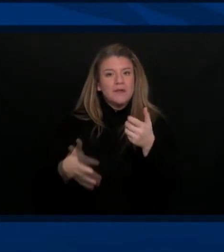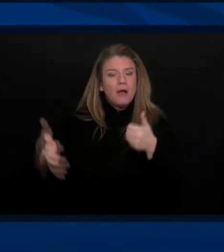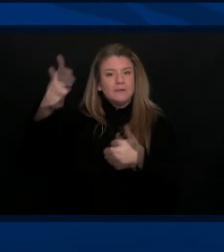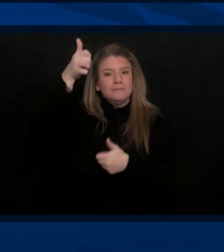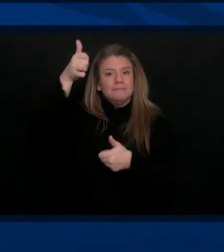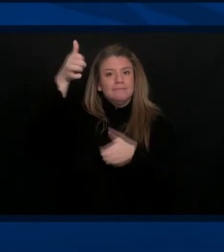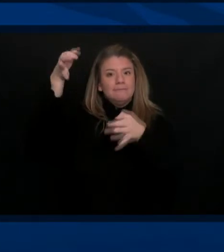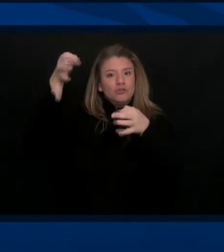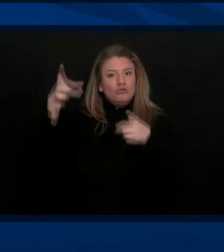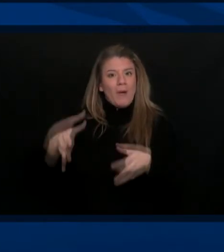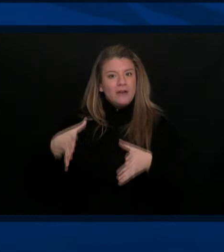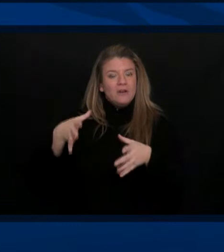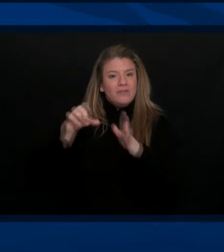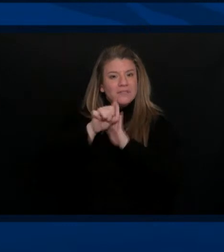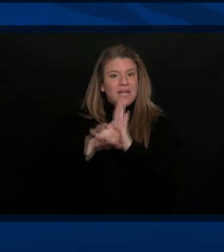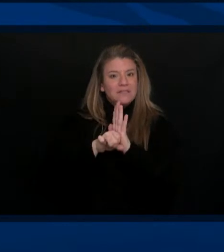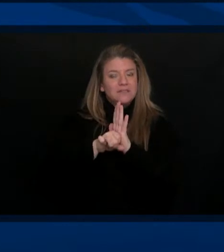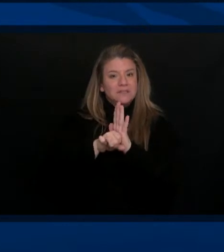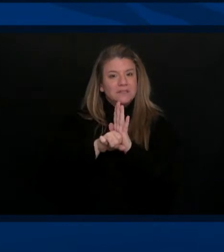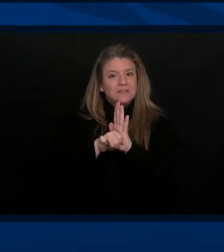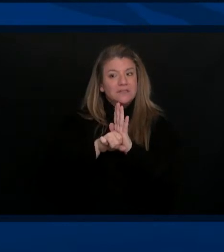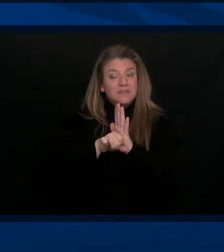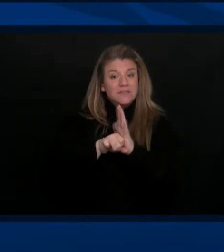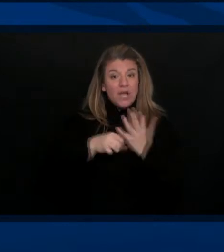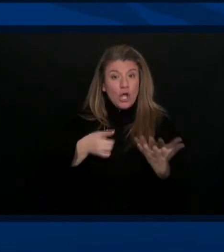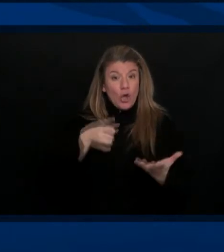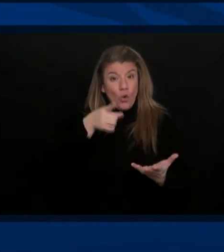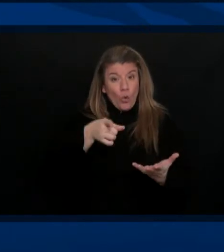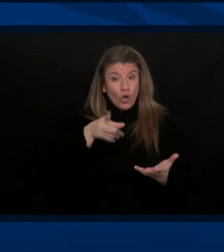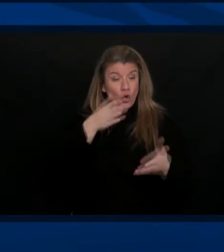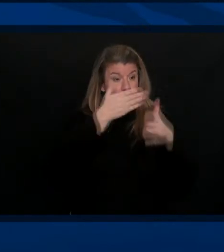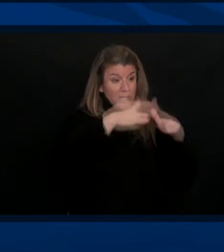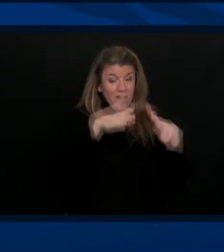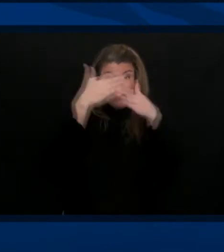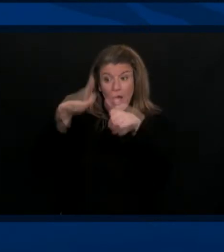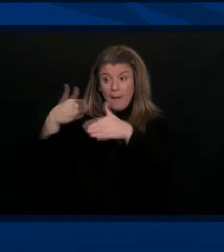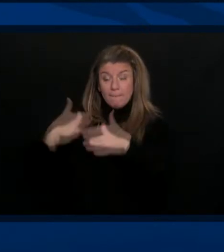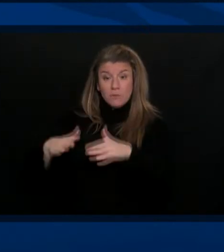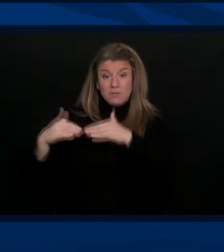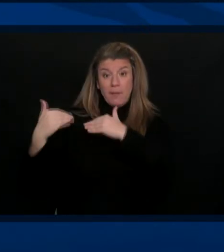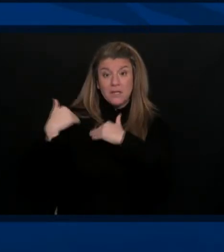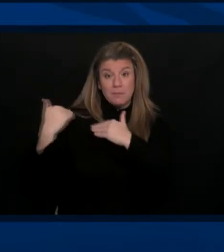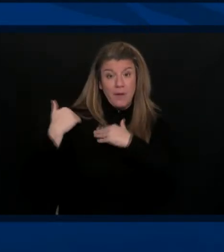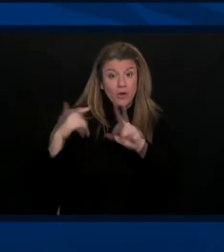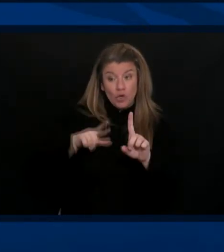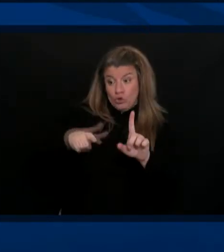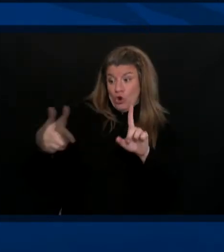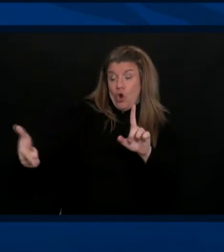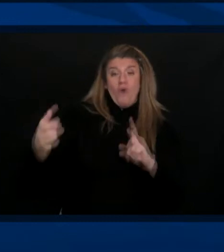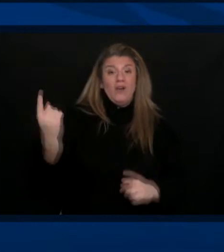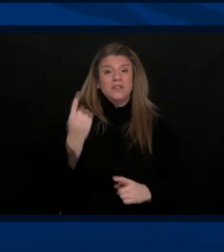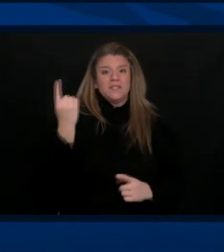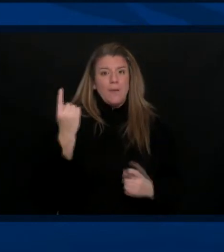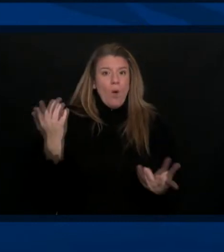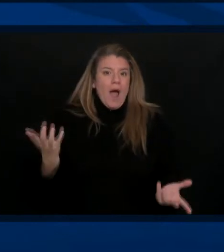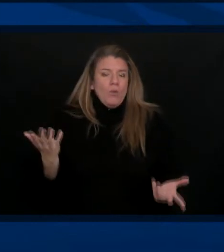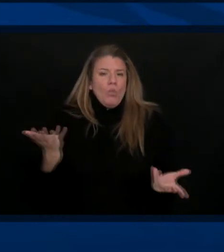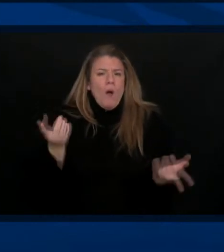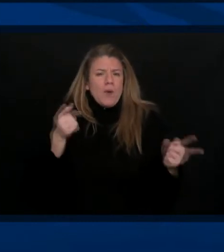the state, and do you divvy up some responsibility? Do you turn it over to somebody? Thank you.